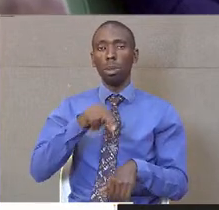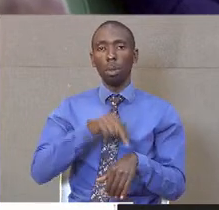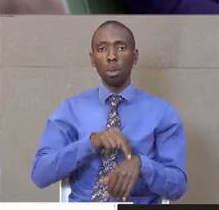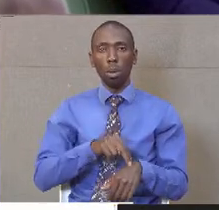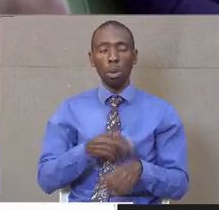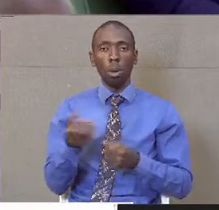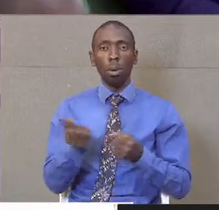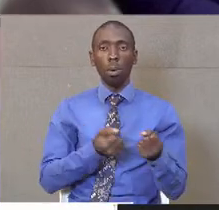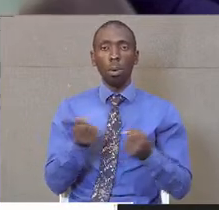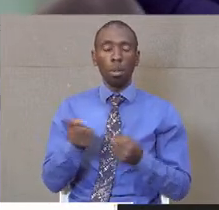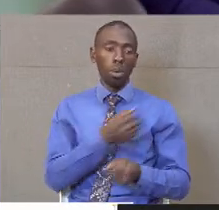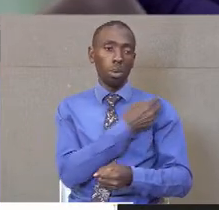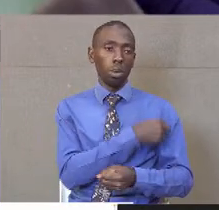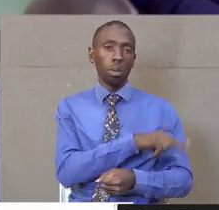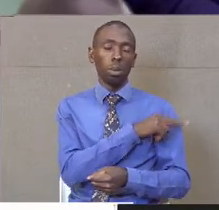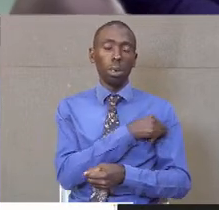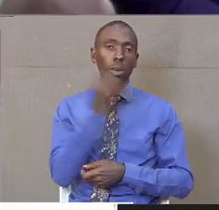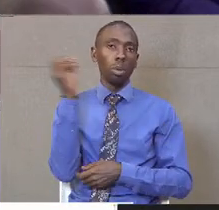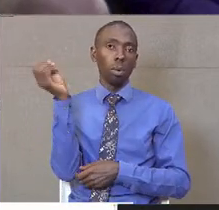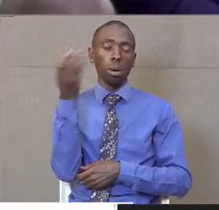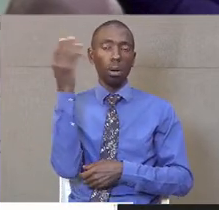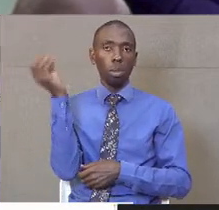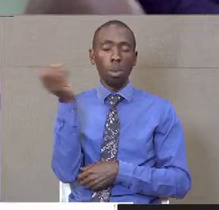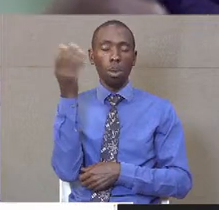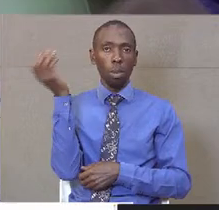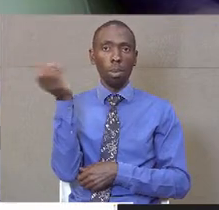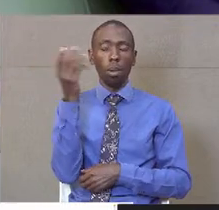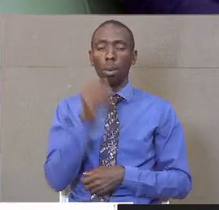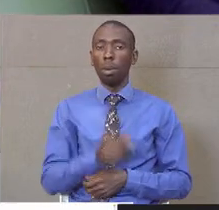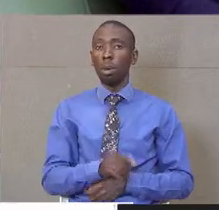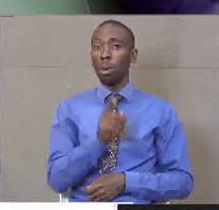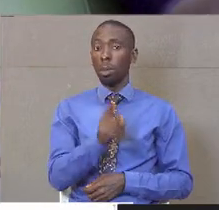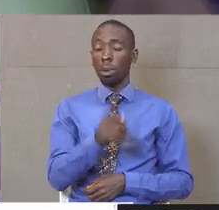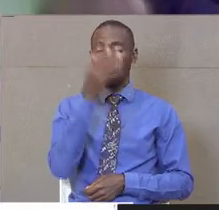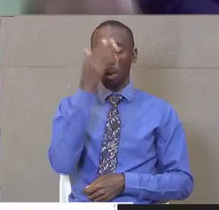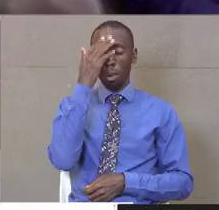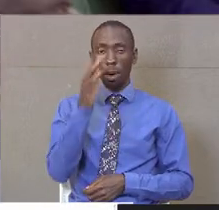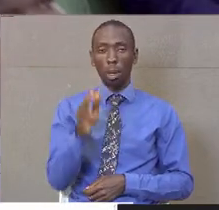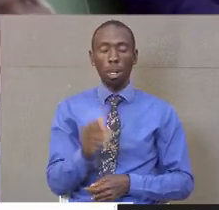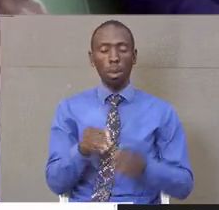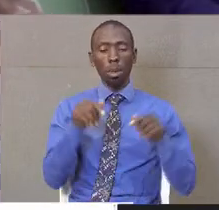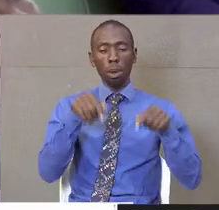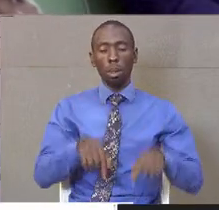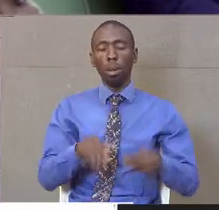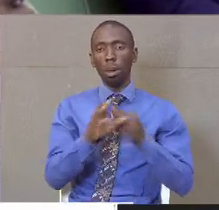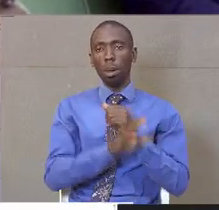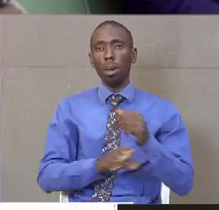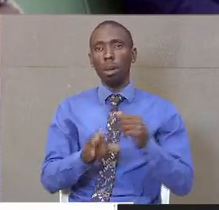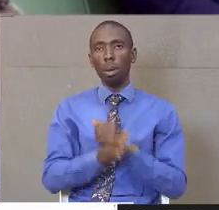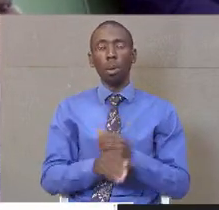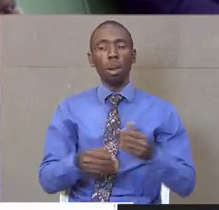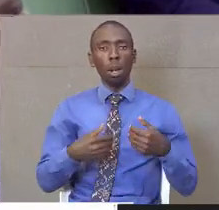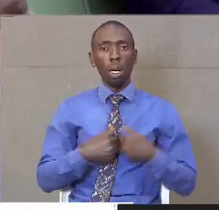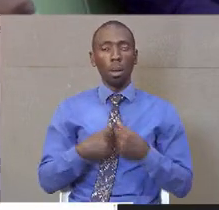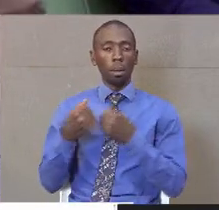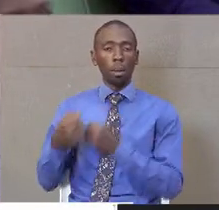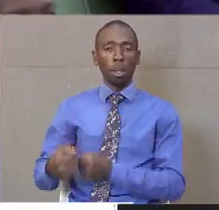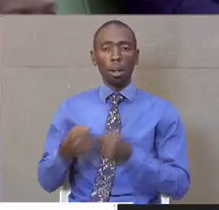system. As you are aware, in the country we have had to reach